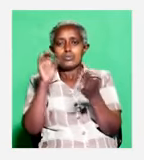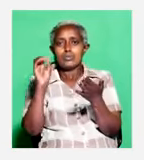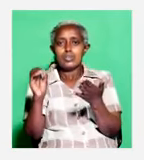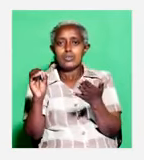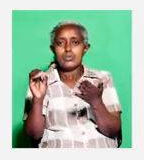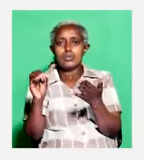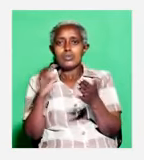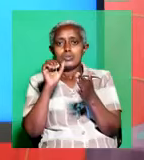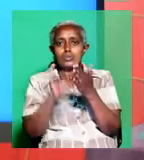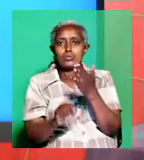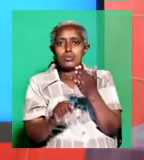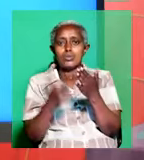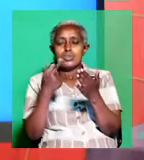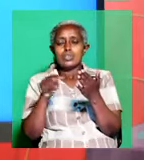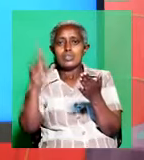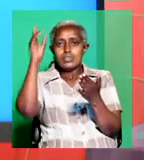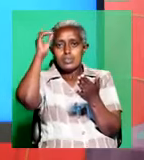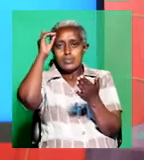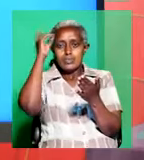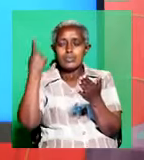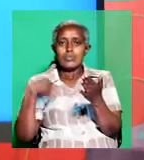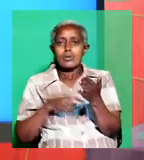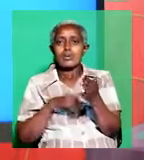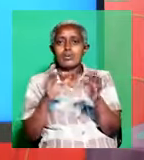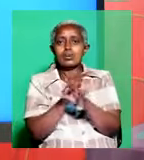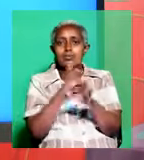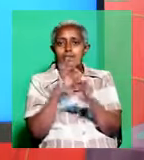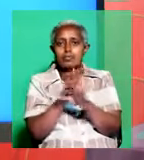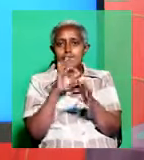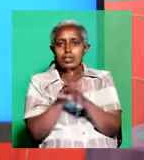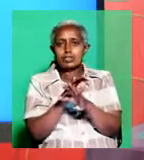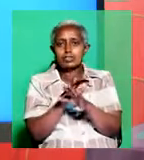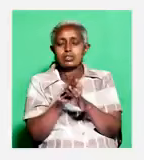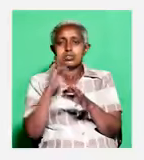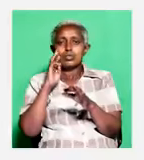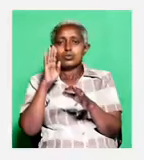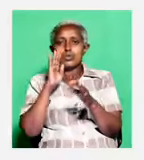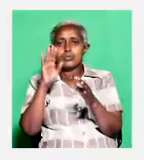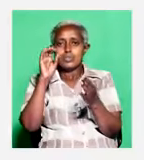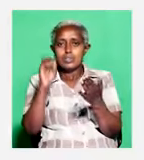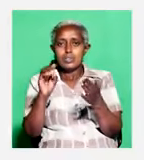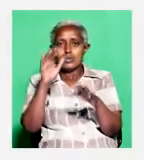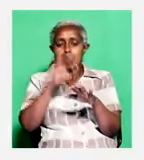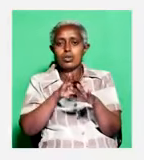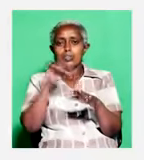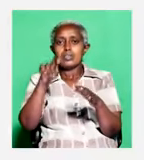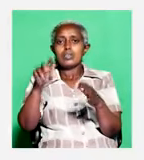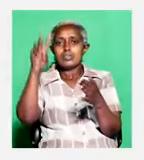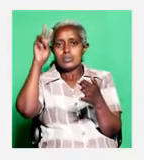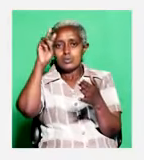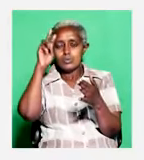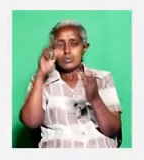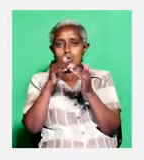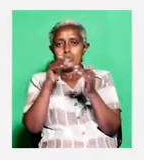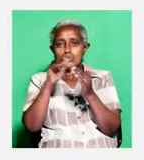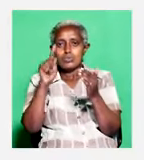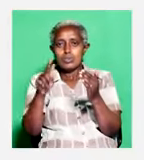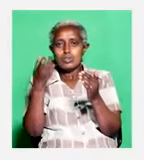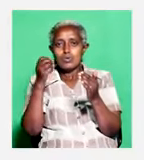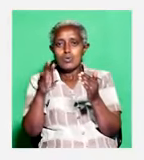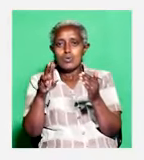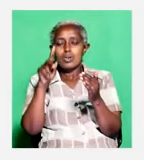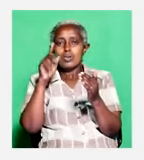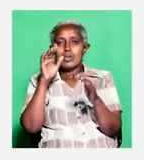0. So the derivative of our function will be 0 at x equals to 1